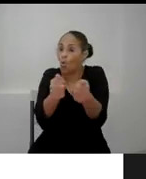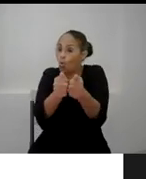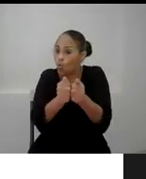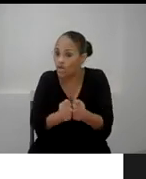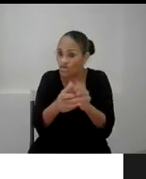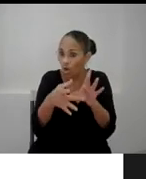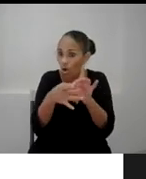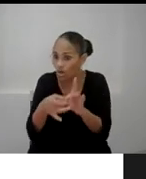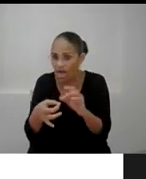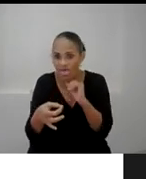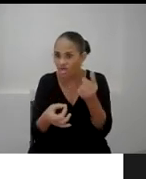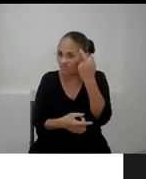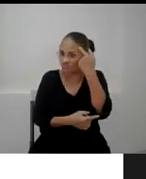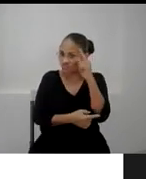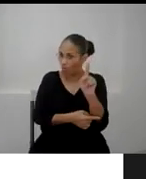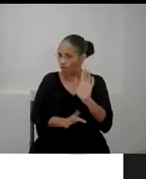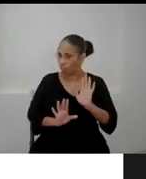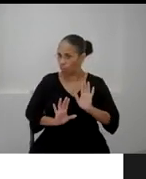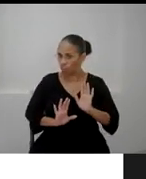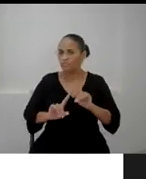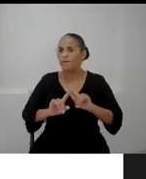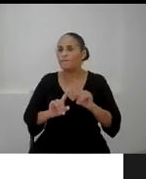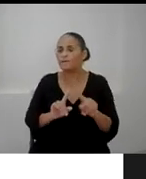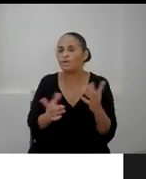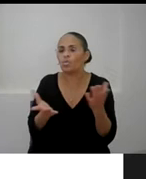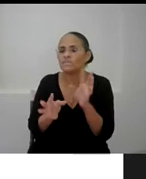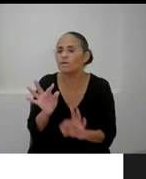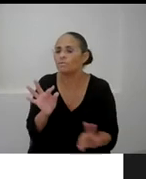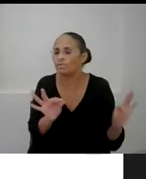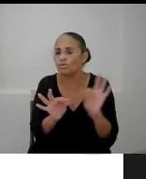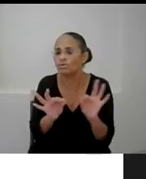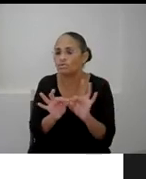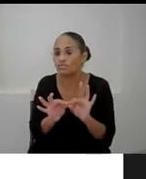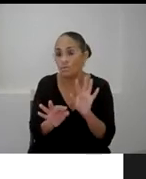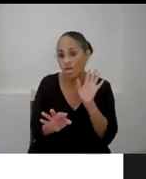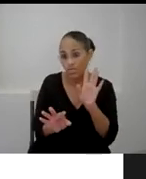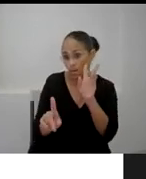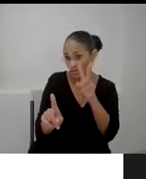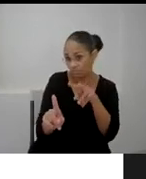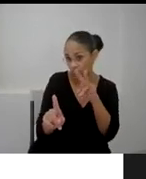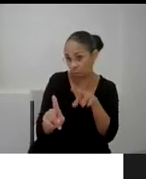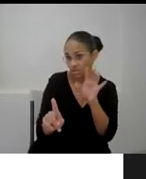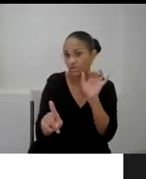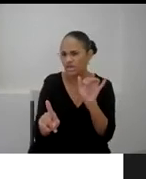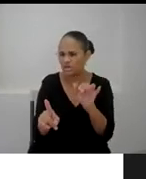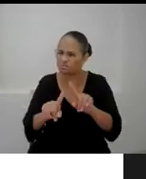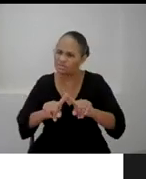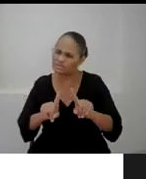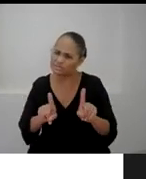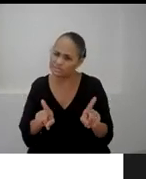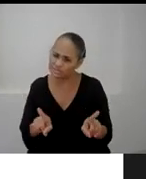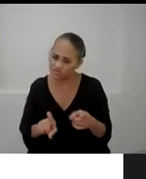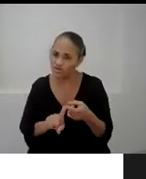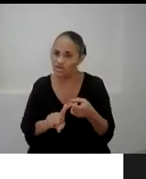them. It's also looking at what's important from their perspective, and that can be very different